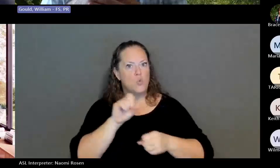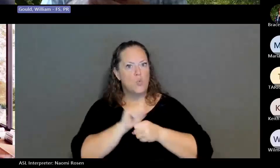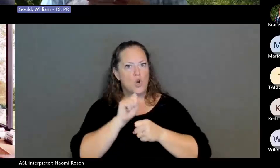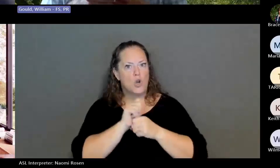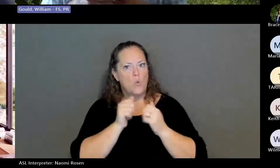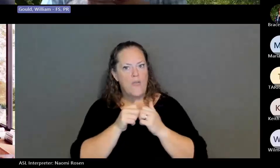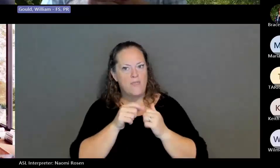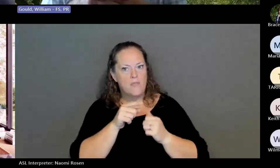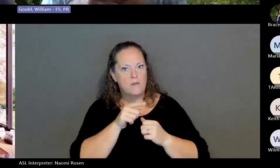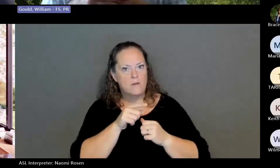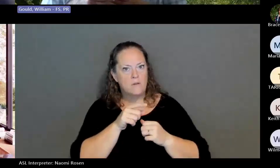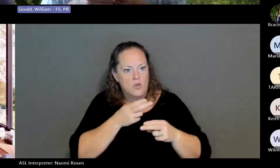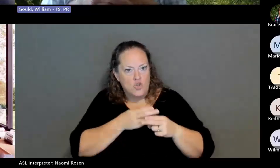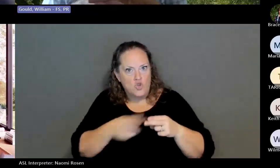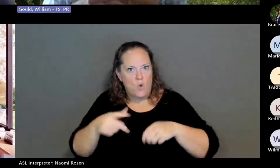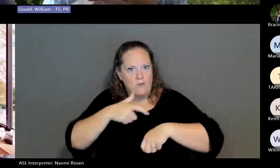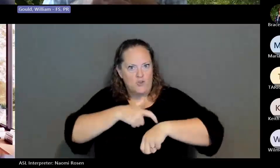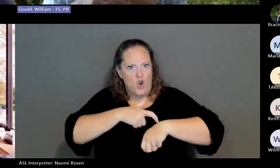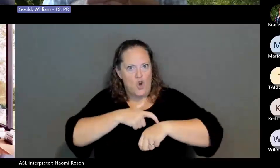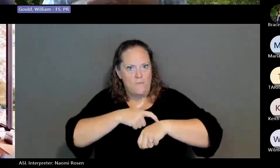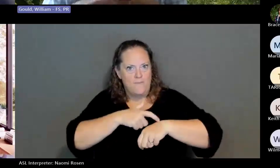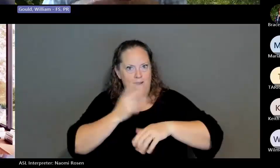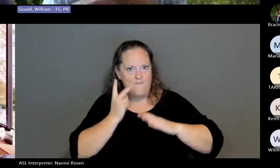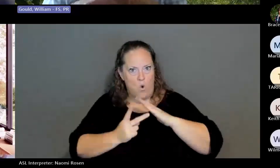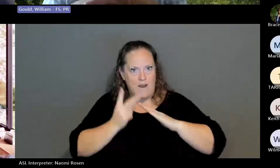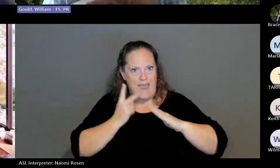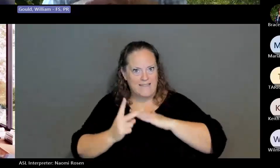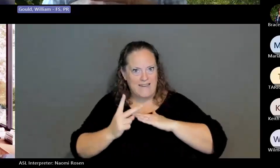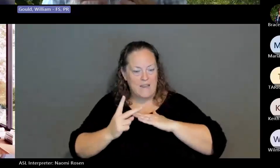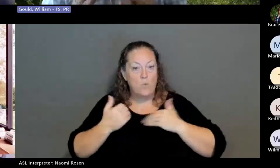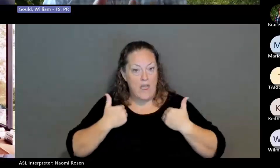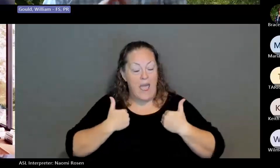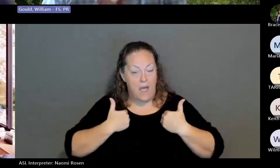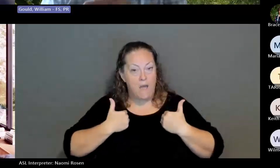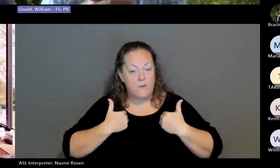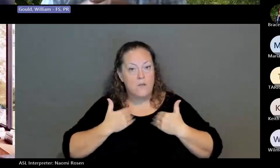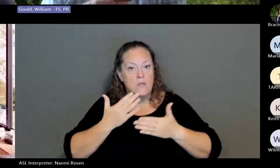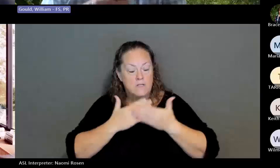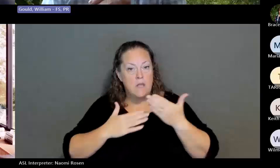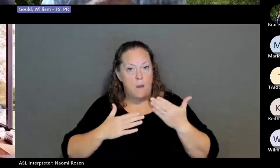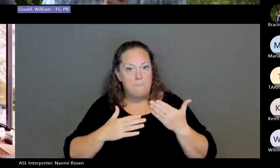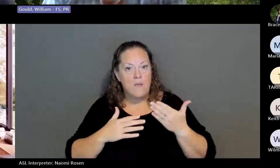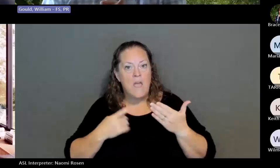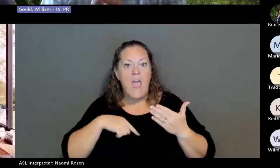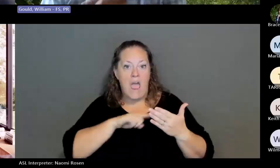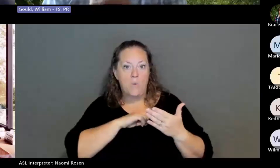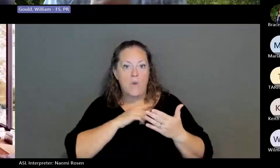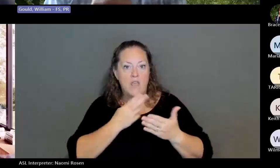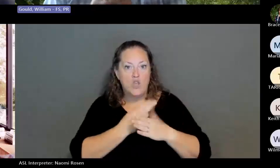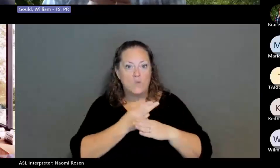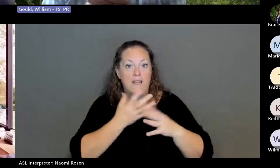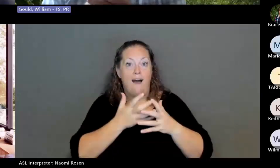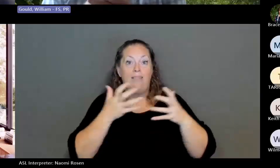those short-term forecasting and projections. We integrate a lot of information from your